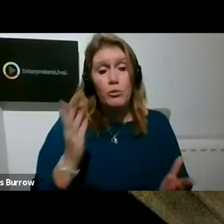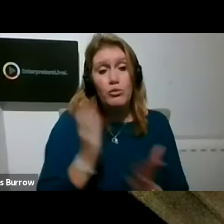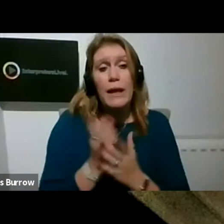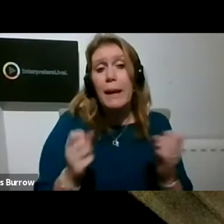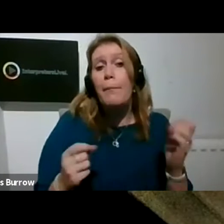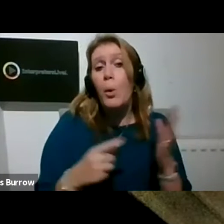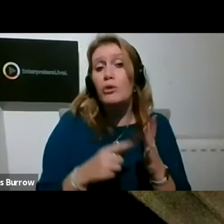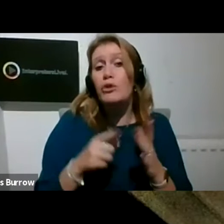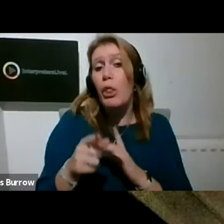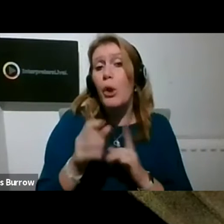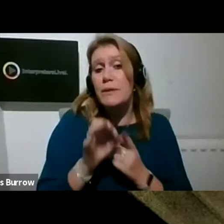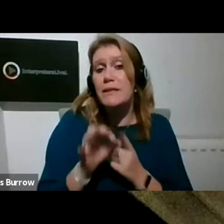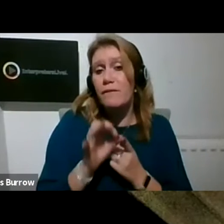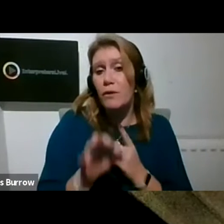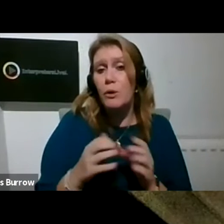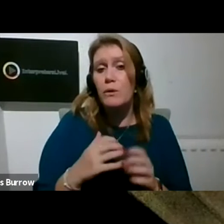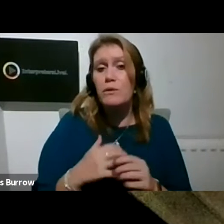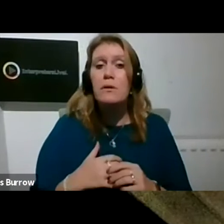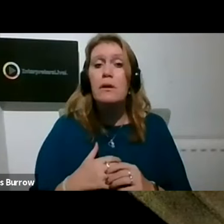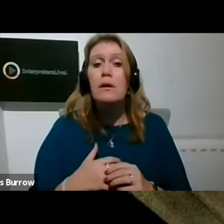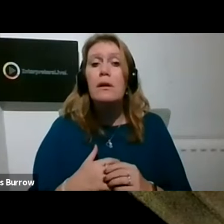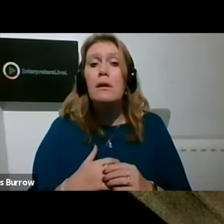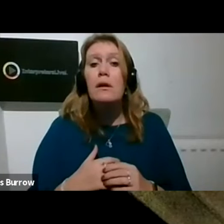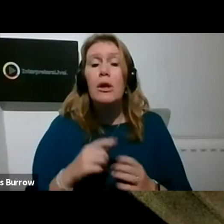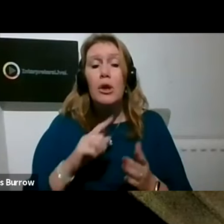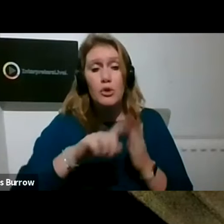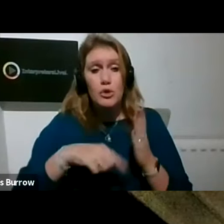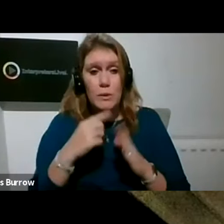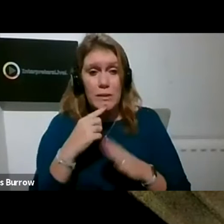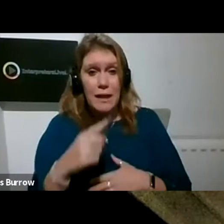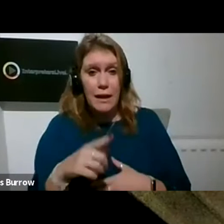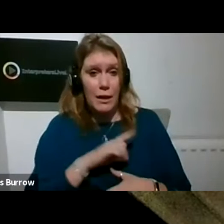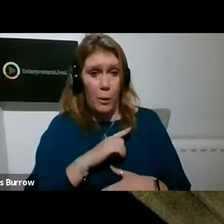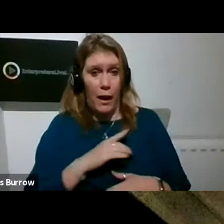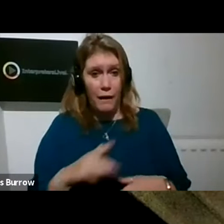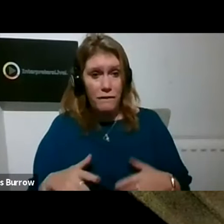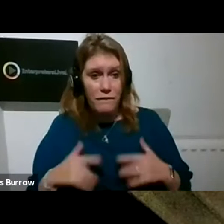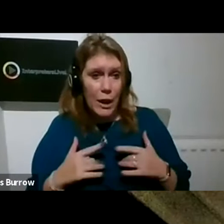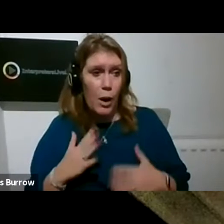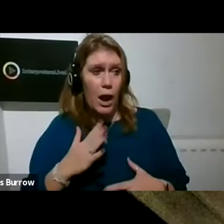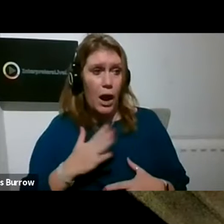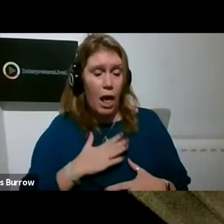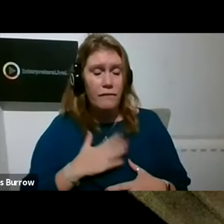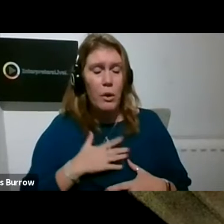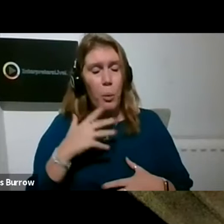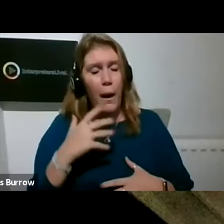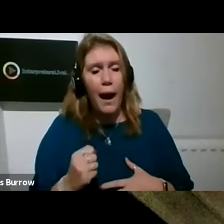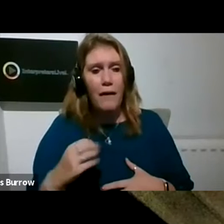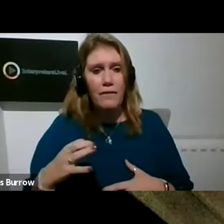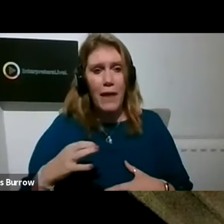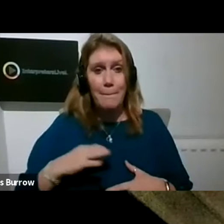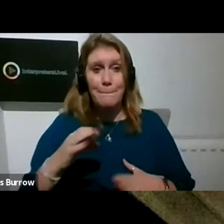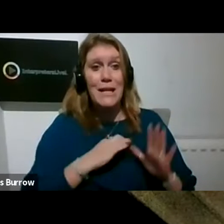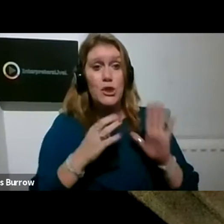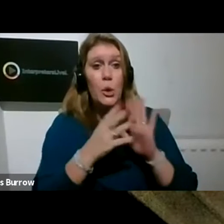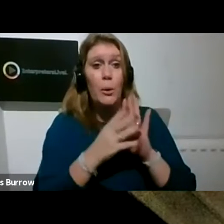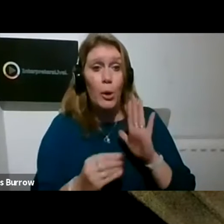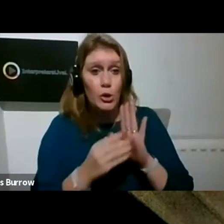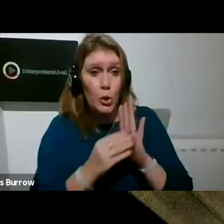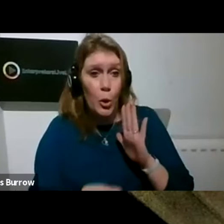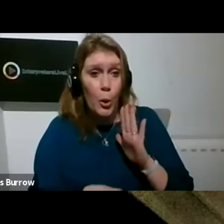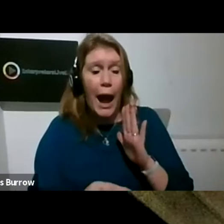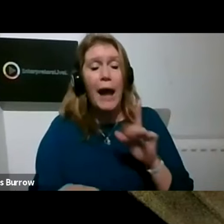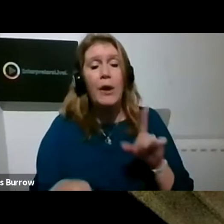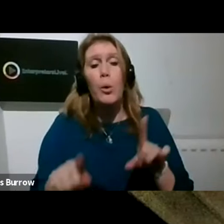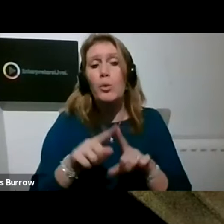us. I mean, I think I love the way you've got the medical model of disability absolutely firmly in the interview, and then you've got the social model of disability coming